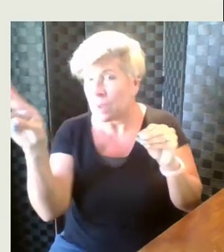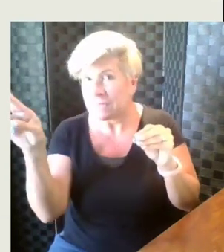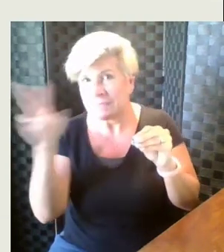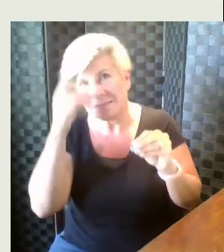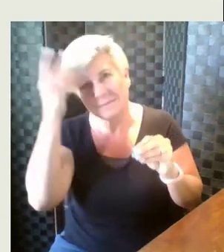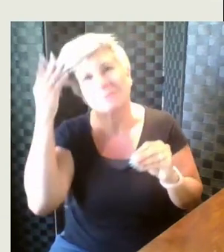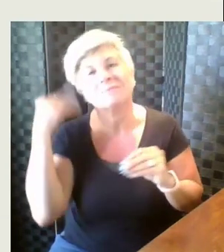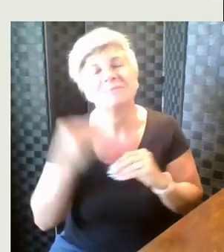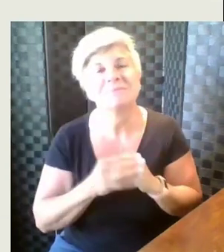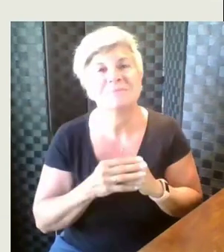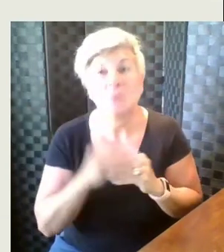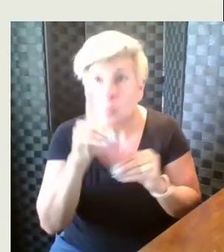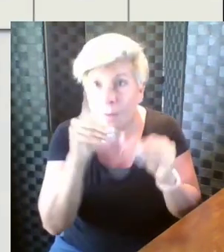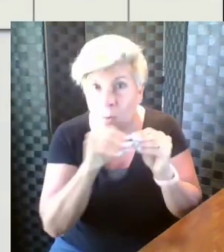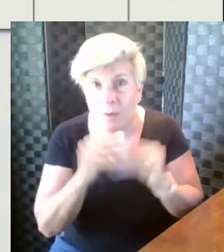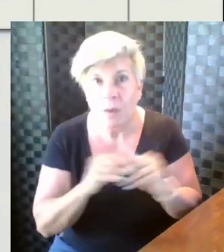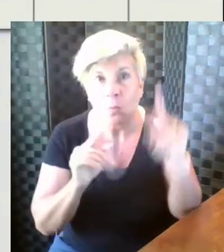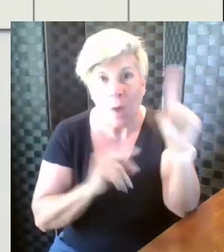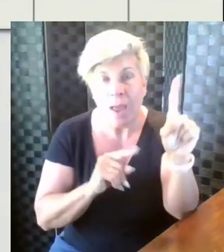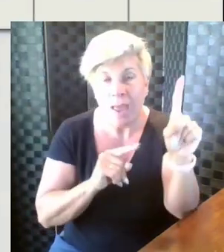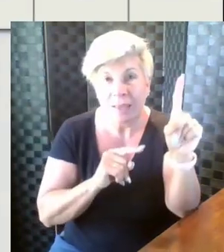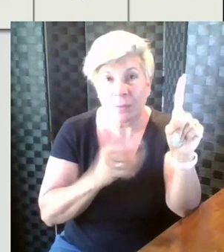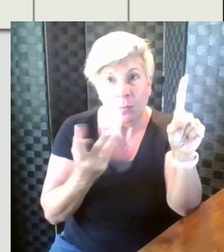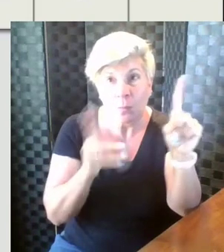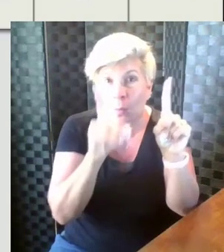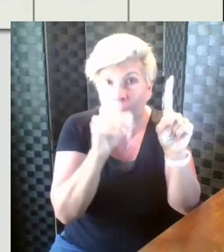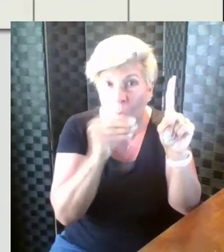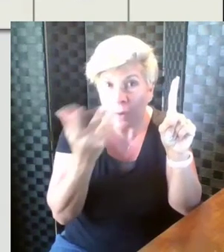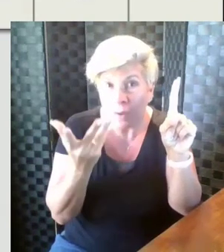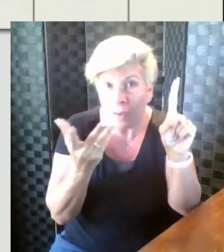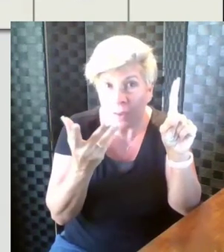to the right. 1,